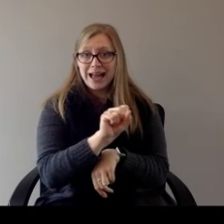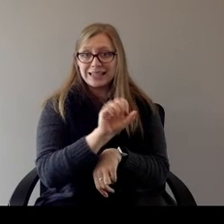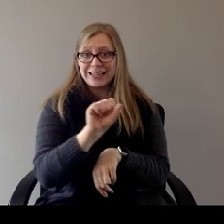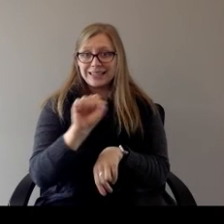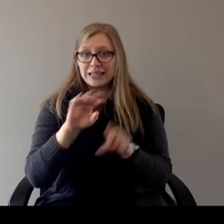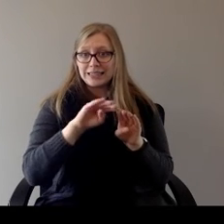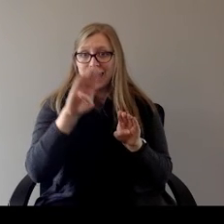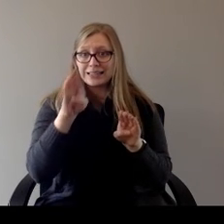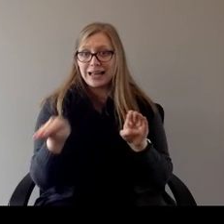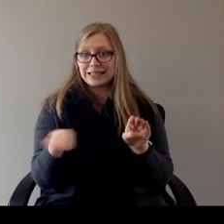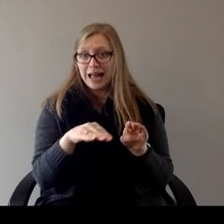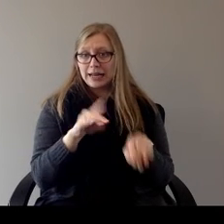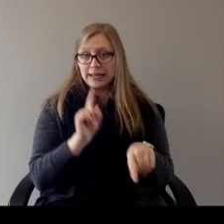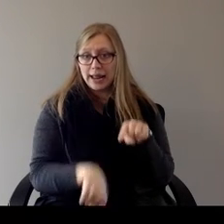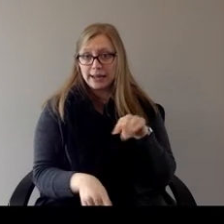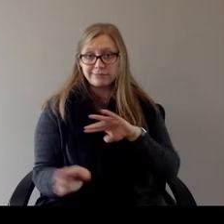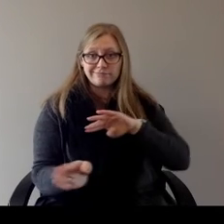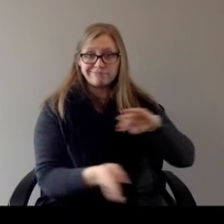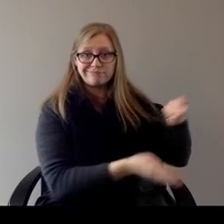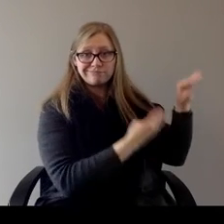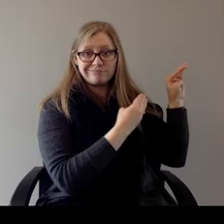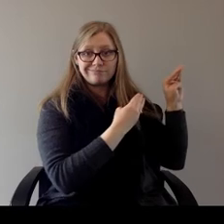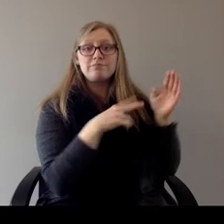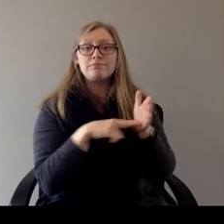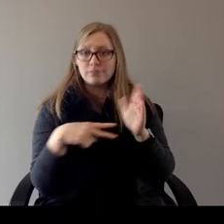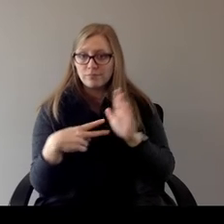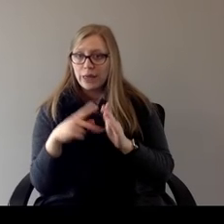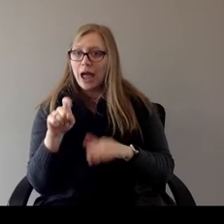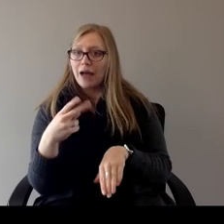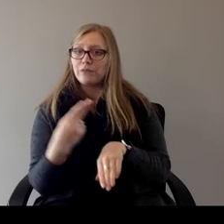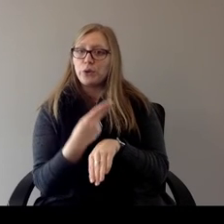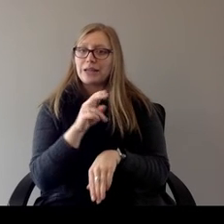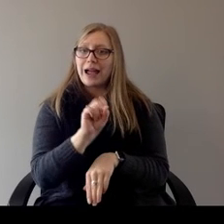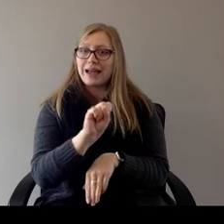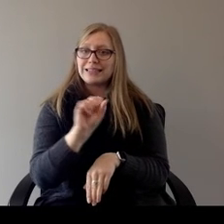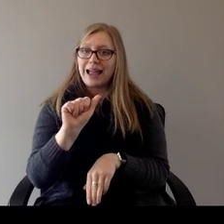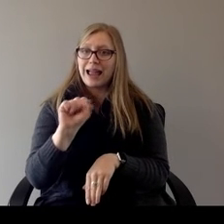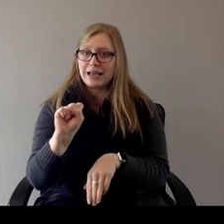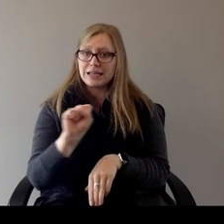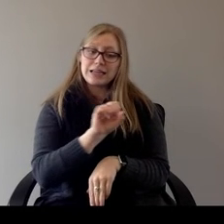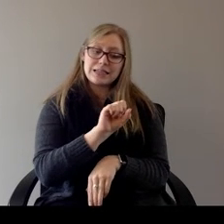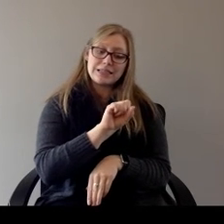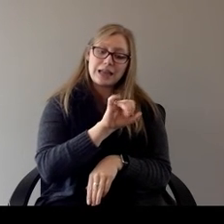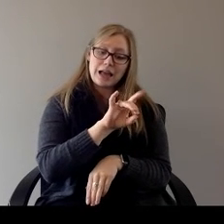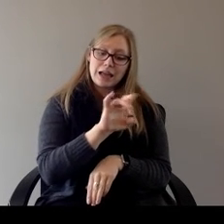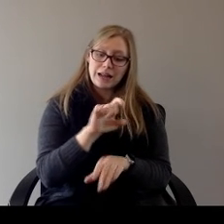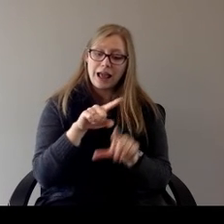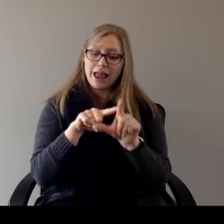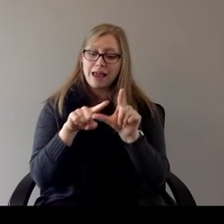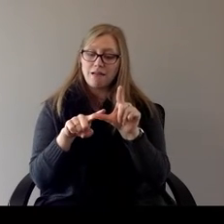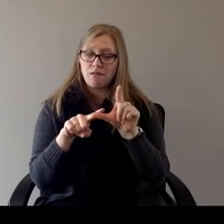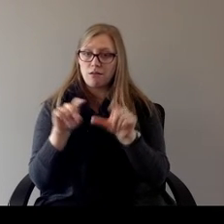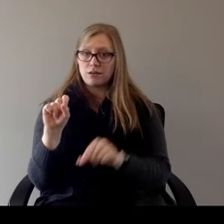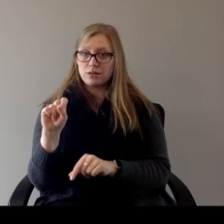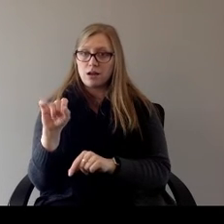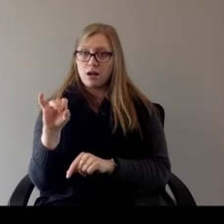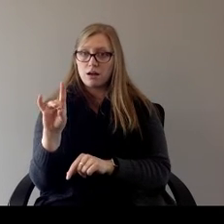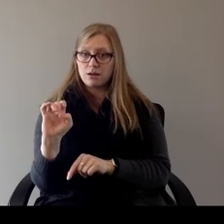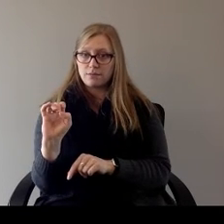so that's not an option. So I'm going to have to do this using side, angle, side. So how do I know